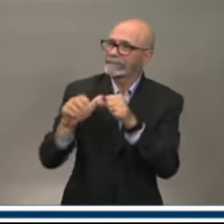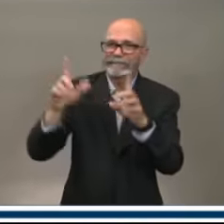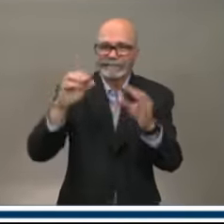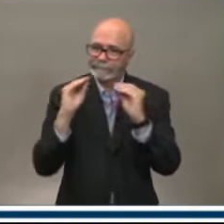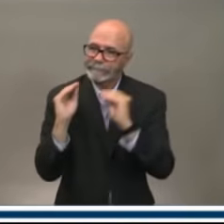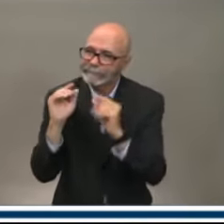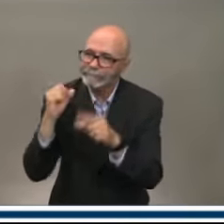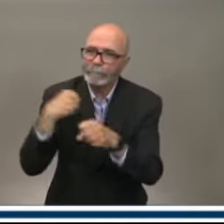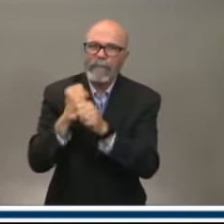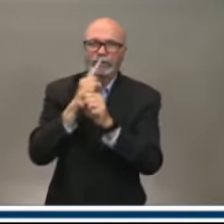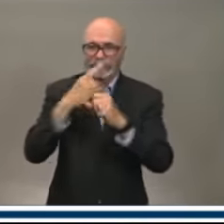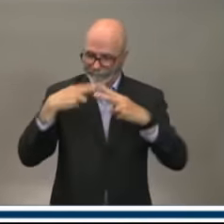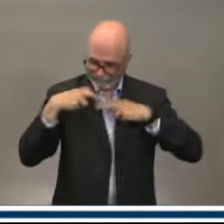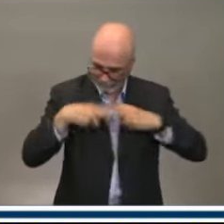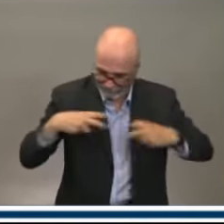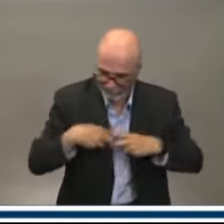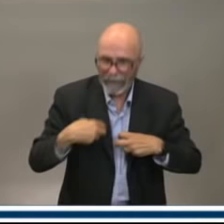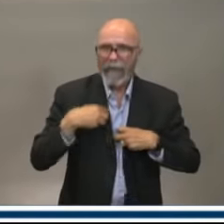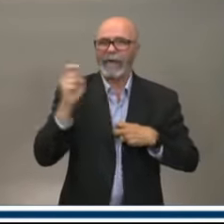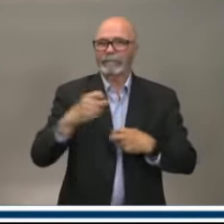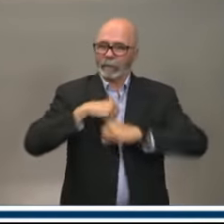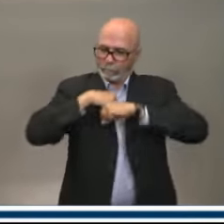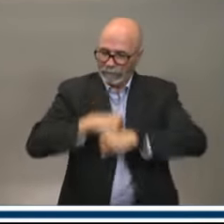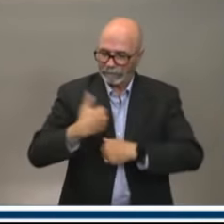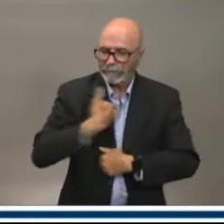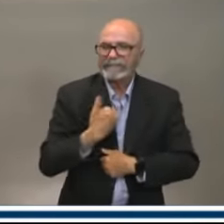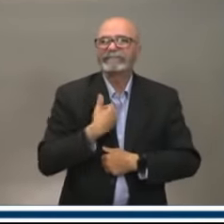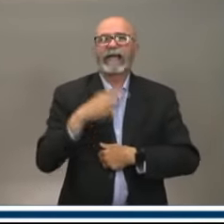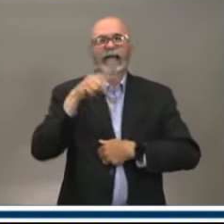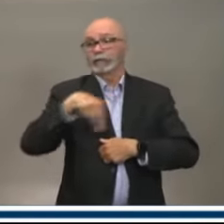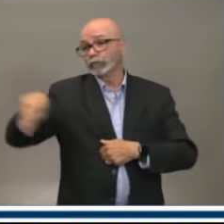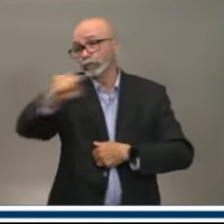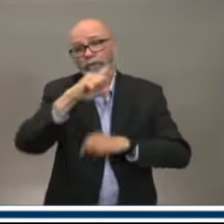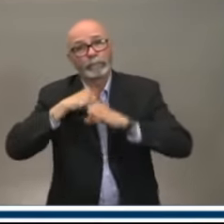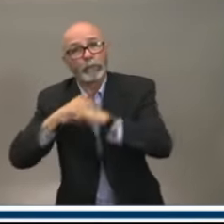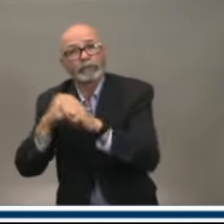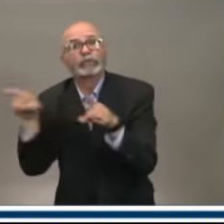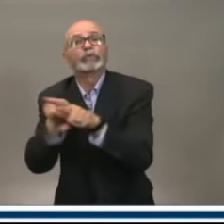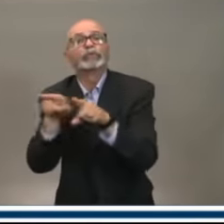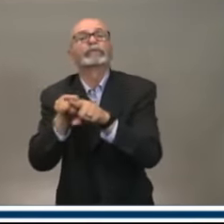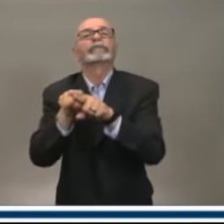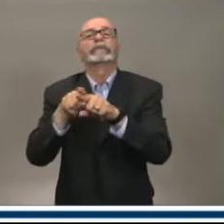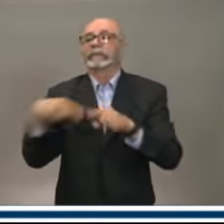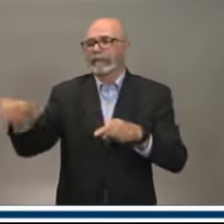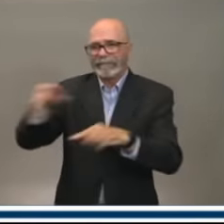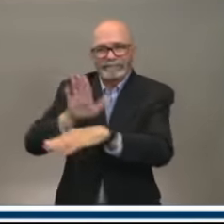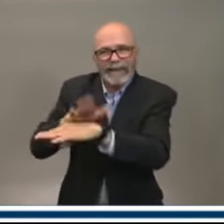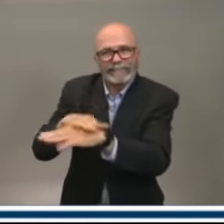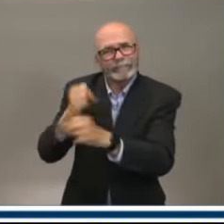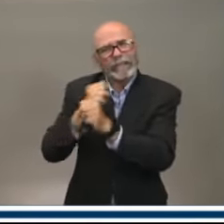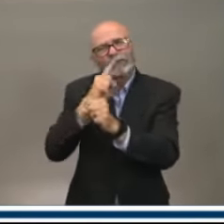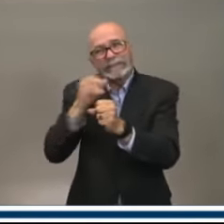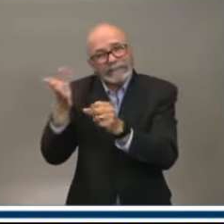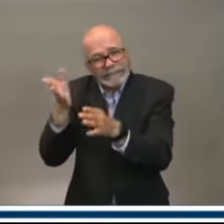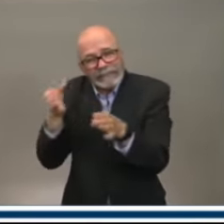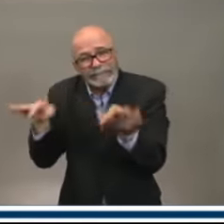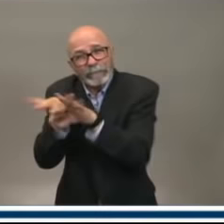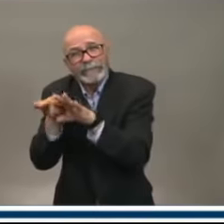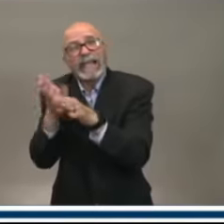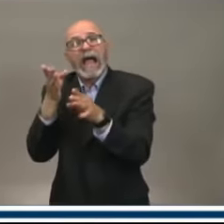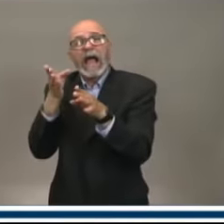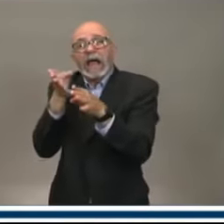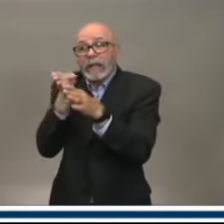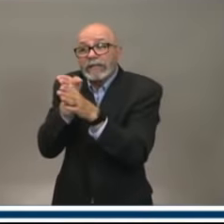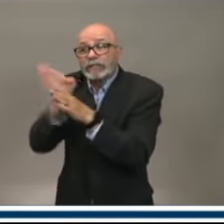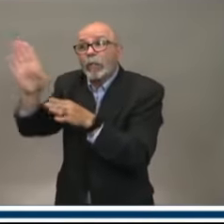all. And this is the advice that we're giving as we go through all our consultation, as people all open up various sectors